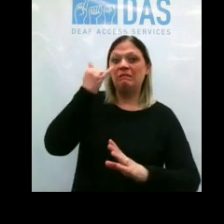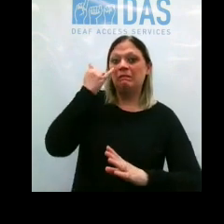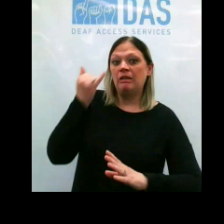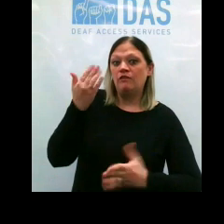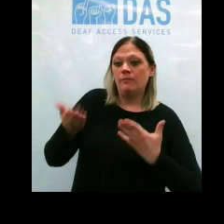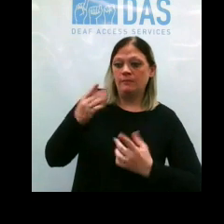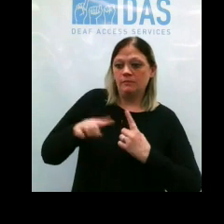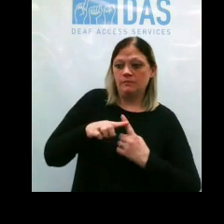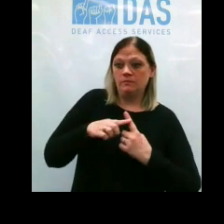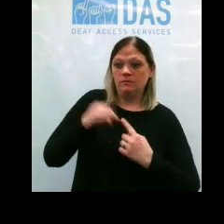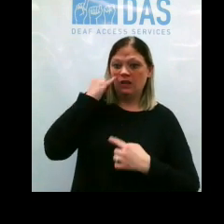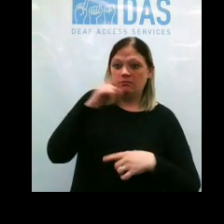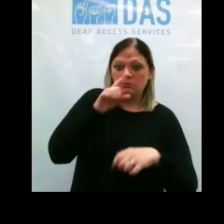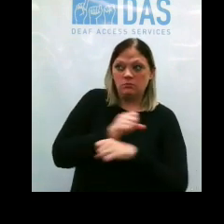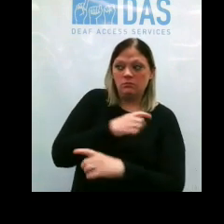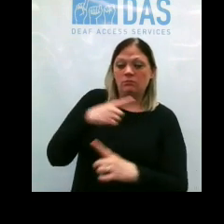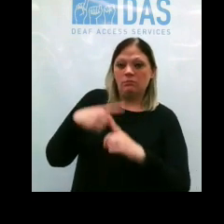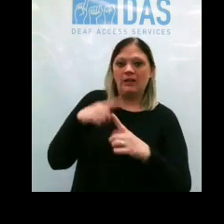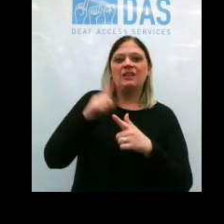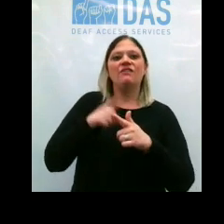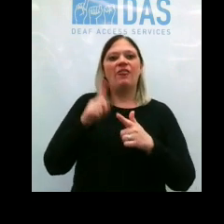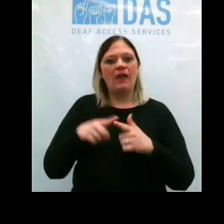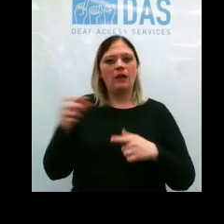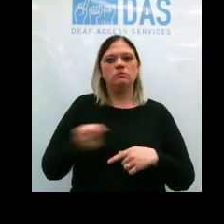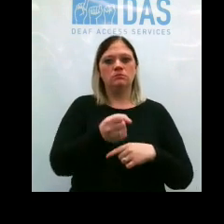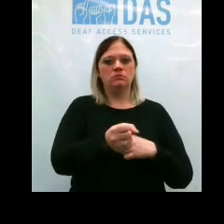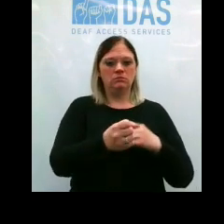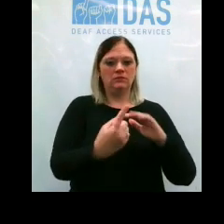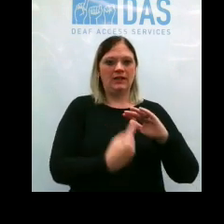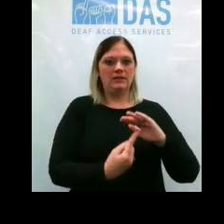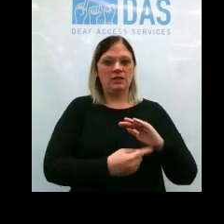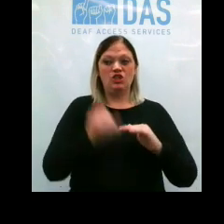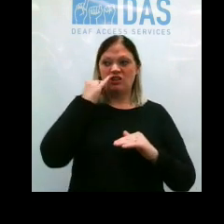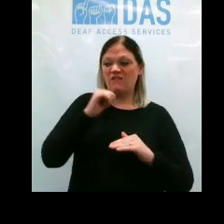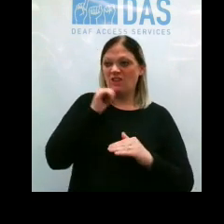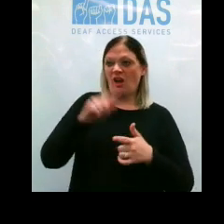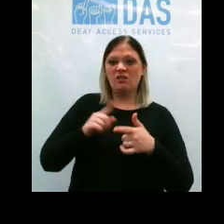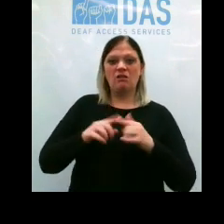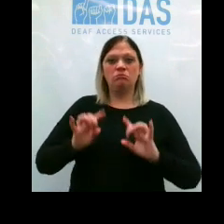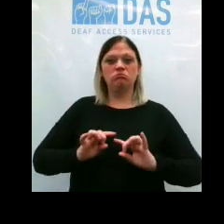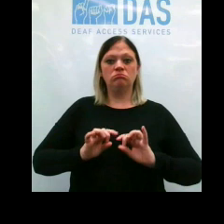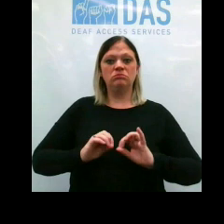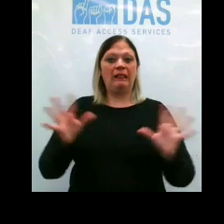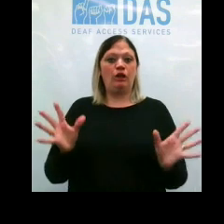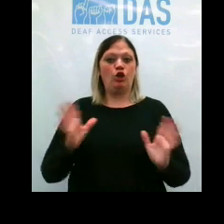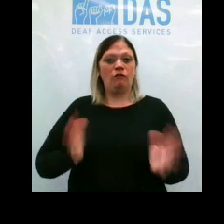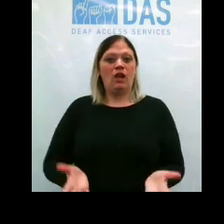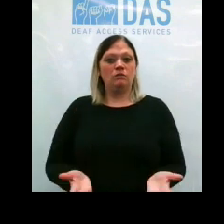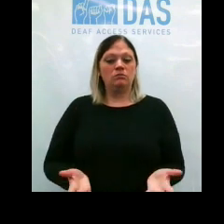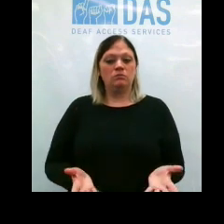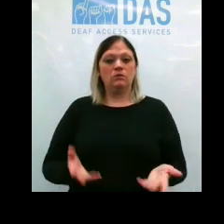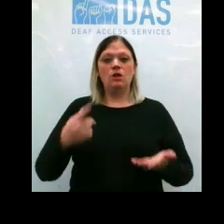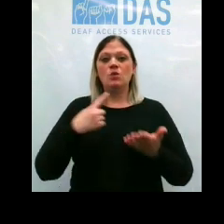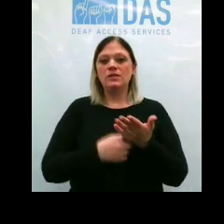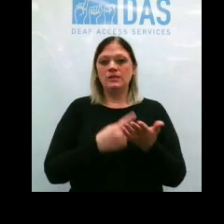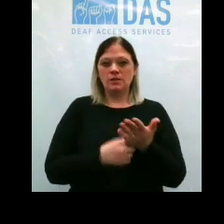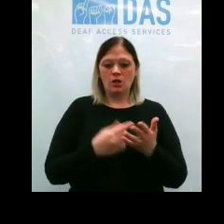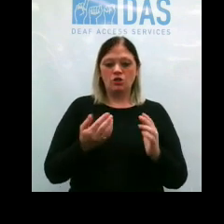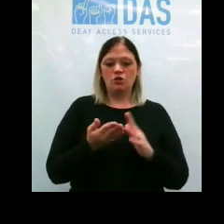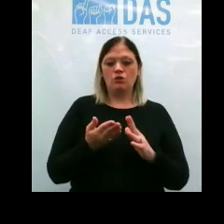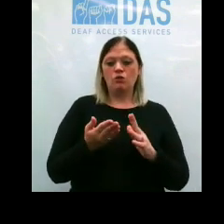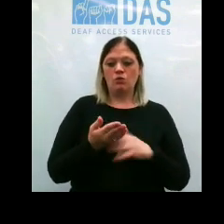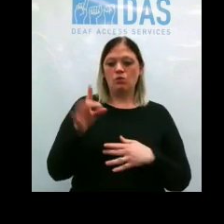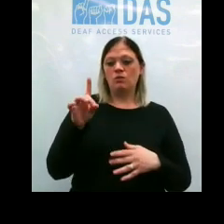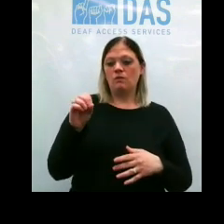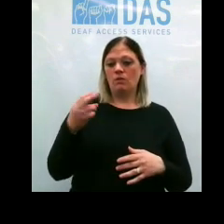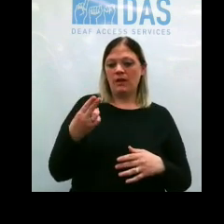And if they are positive, then they have to go in isolation. If they're not, then they know they're clear. It was a discussion that our Department of Health had with the New York State